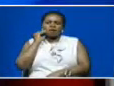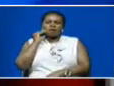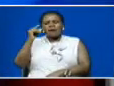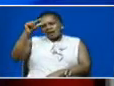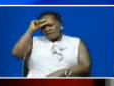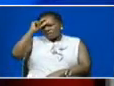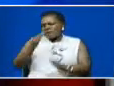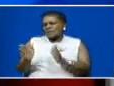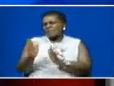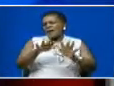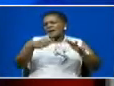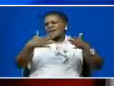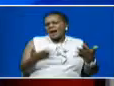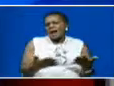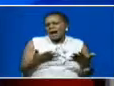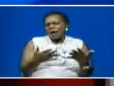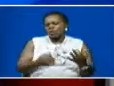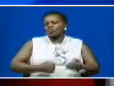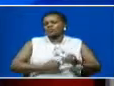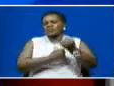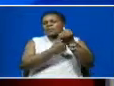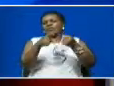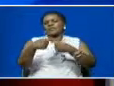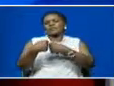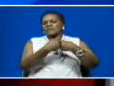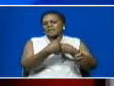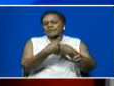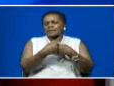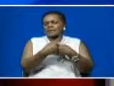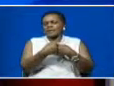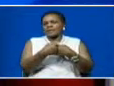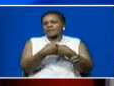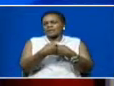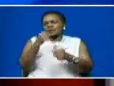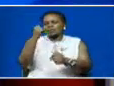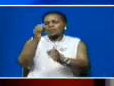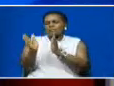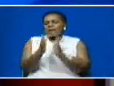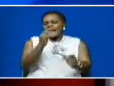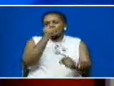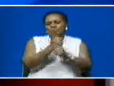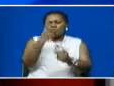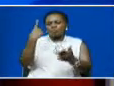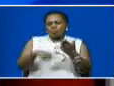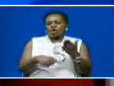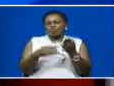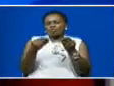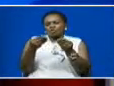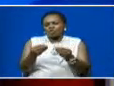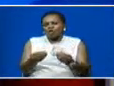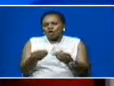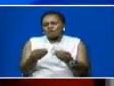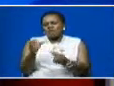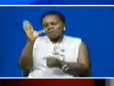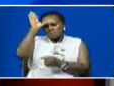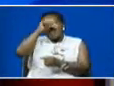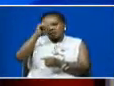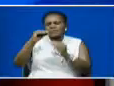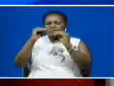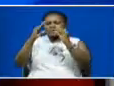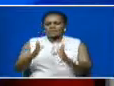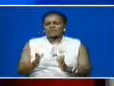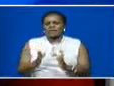the government planning to surmount this challenge, and what measures will have to be put in place to plug this the shortfall that will